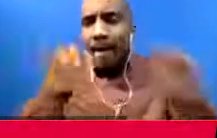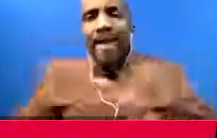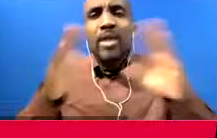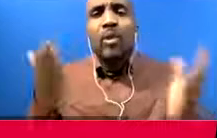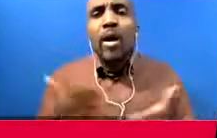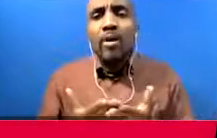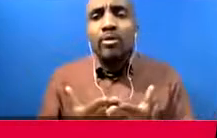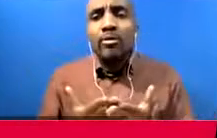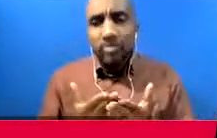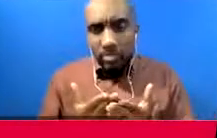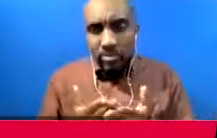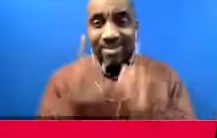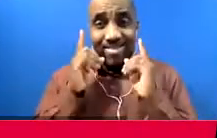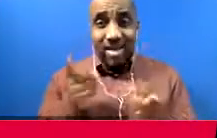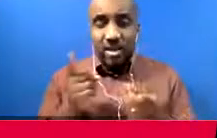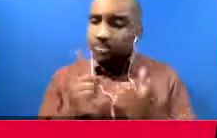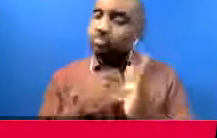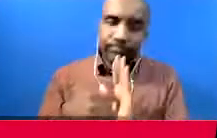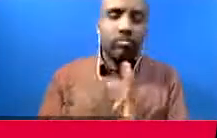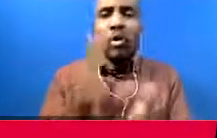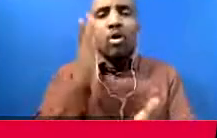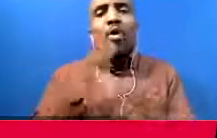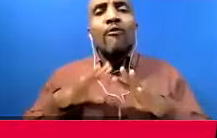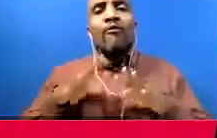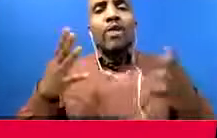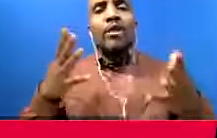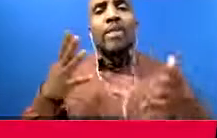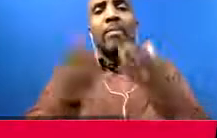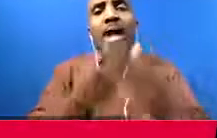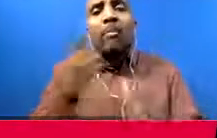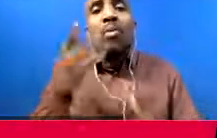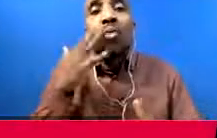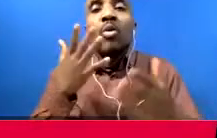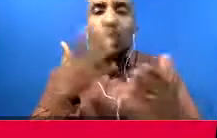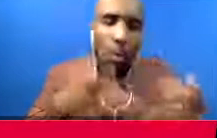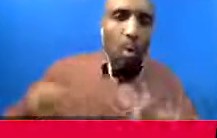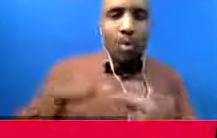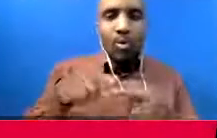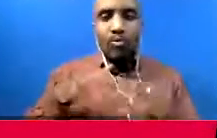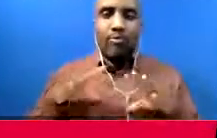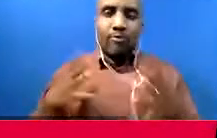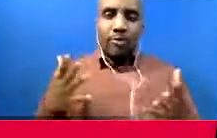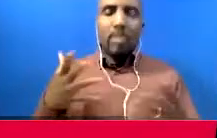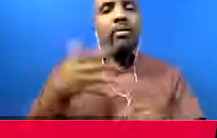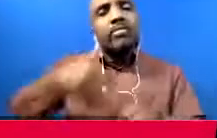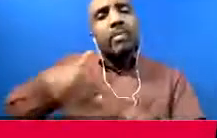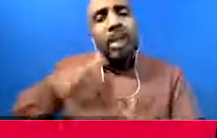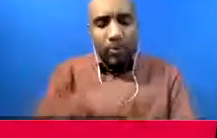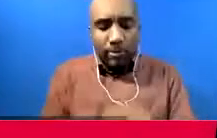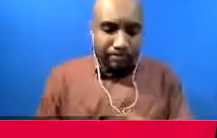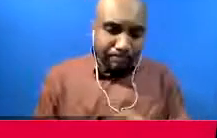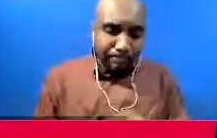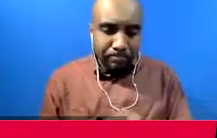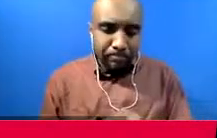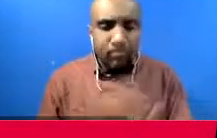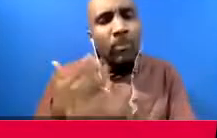just part of recognizing that true freedom is only possible when we're all free. So coming from that background and understanding